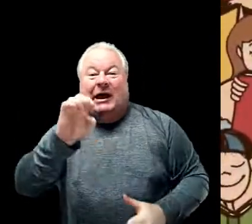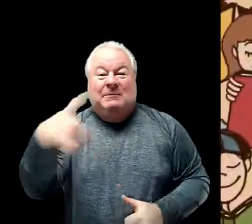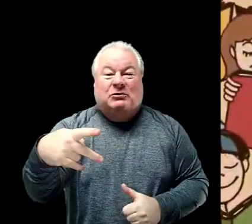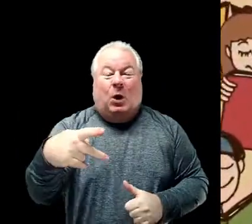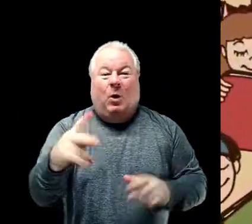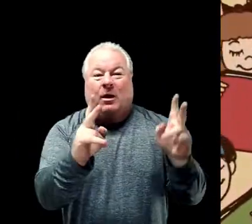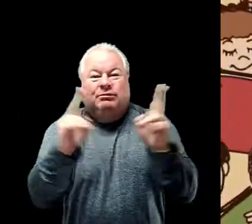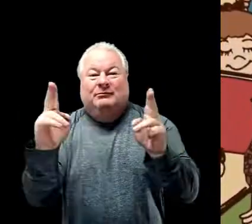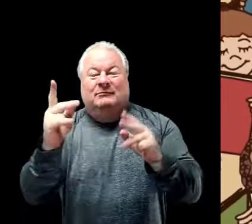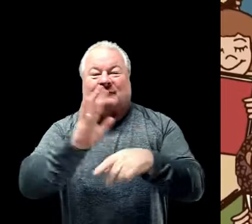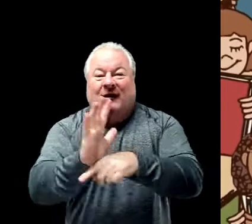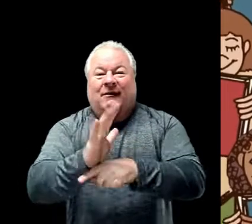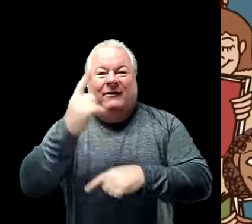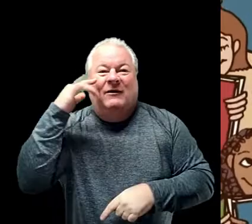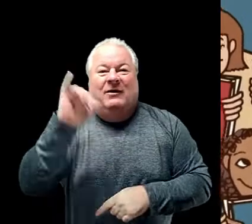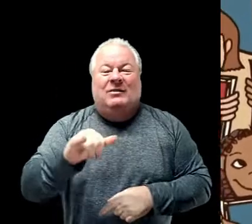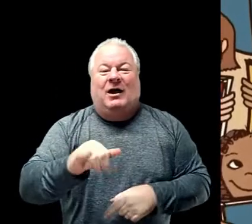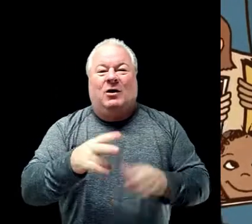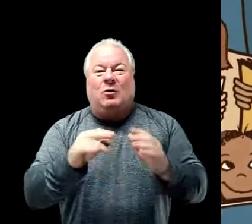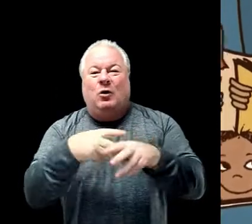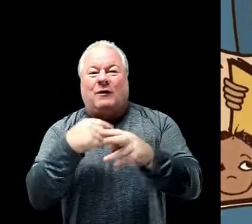episode of World of Reading for the